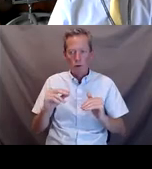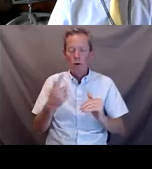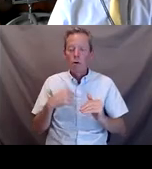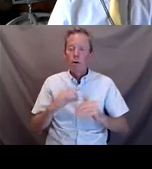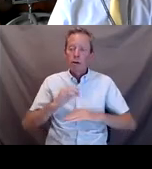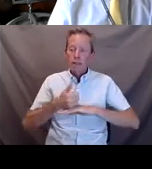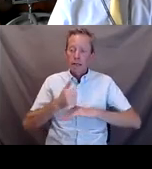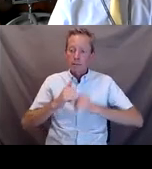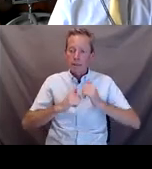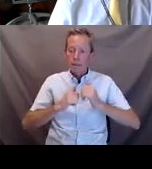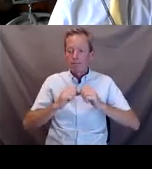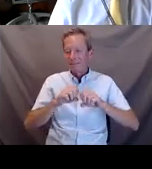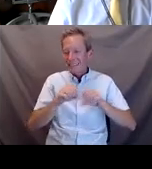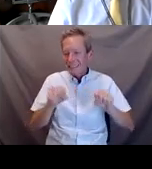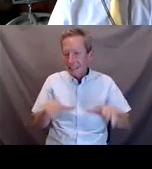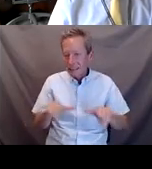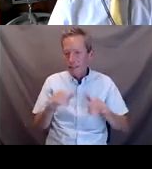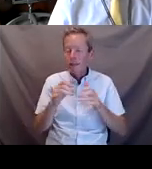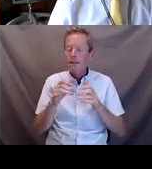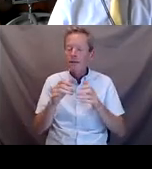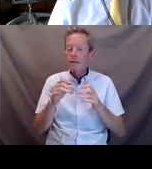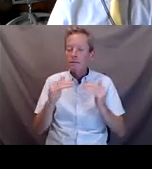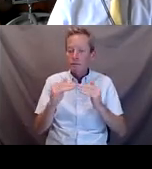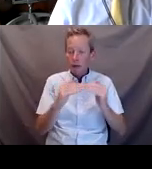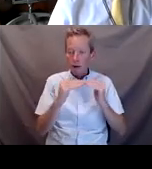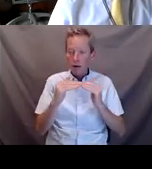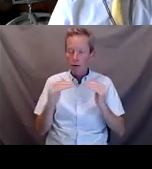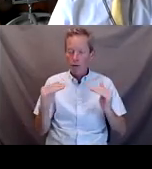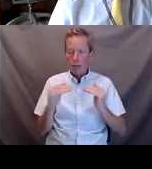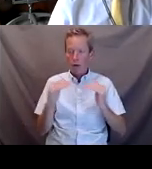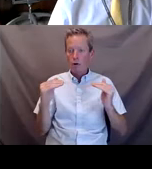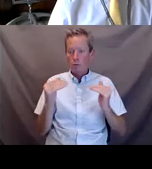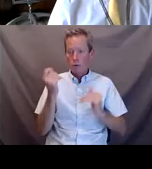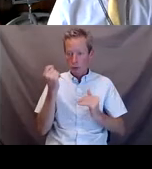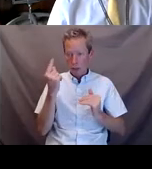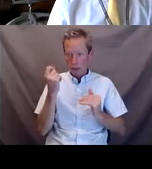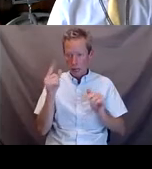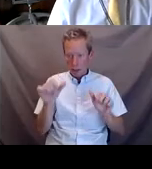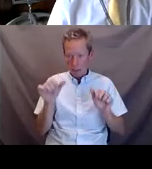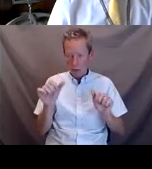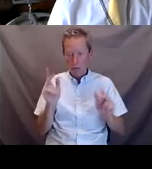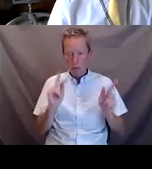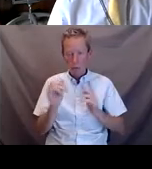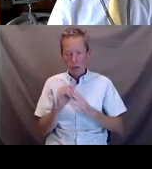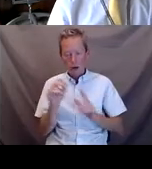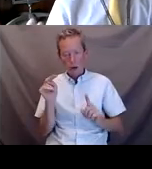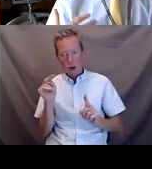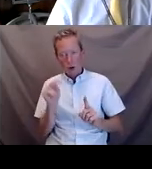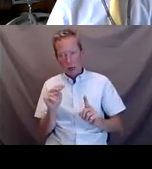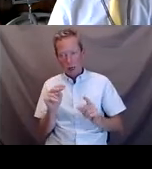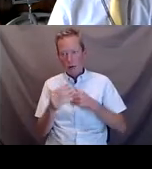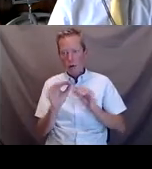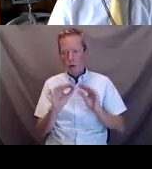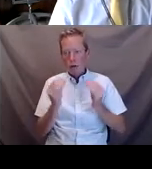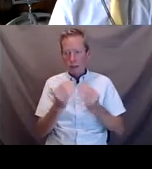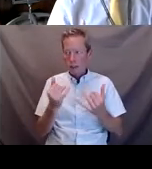that's equitable, that's understandable, that people who are either in our organization today or looking at our organization from the outside, considering coming